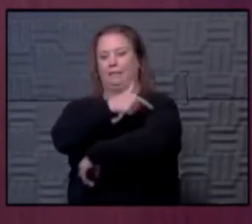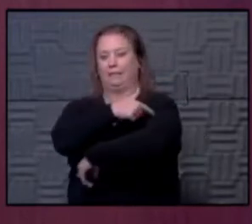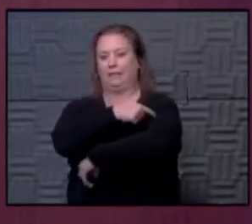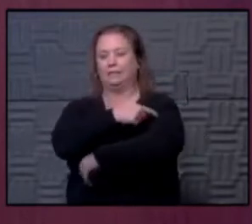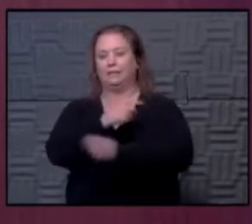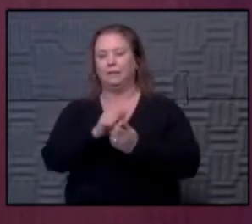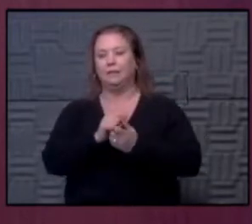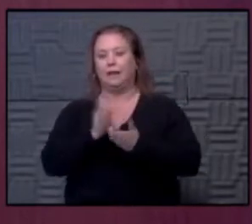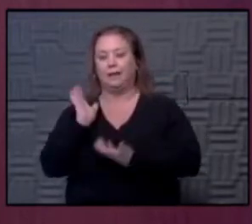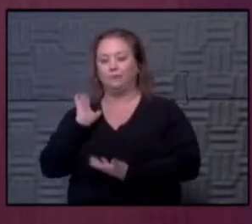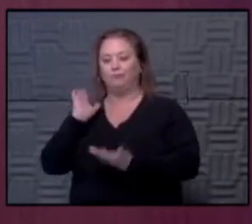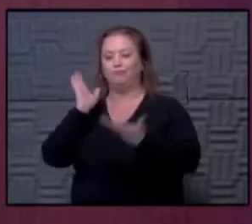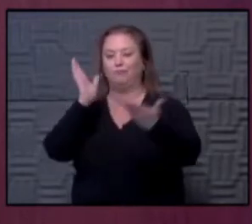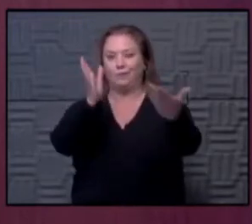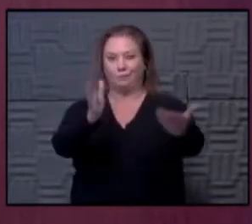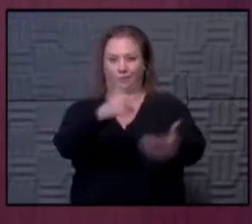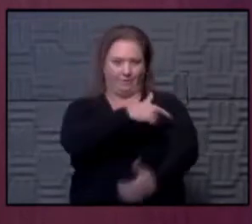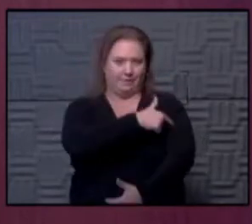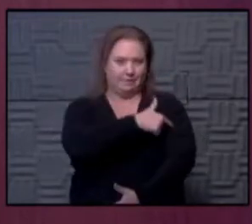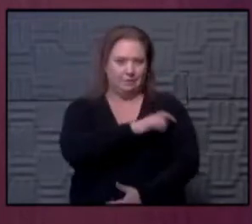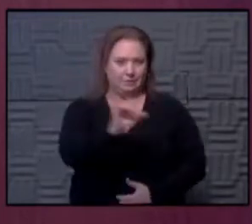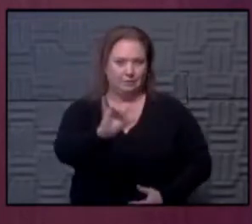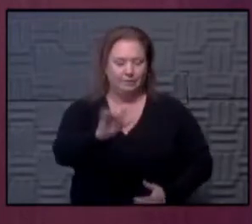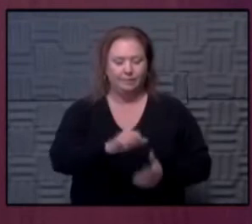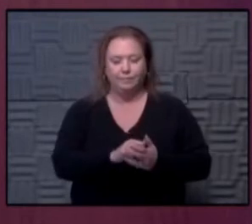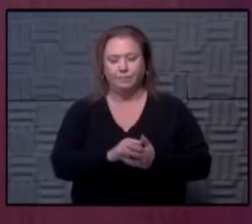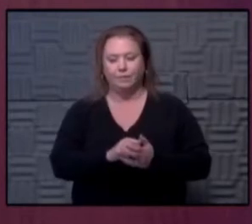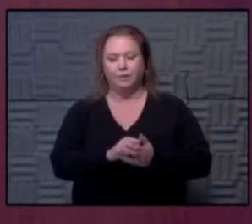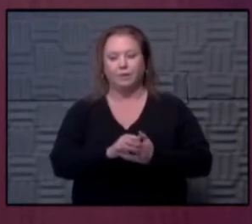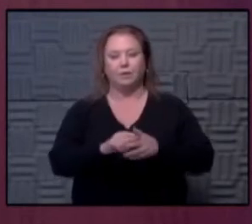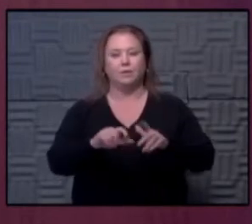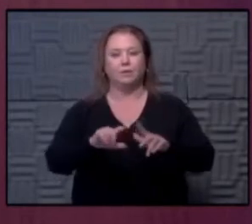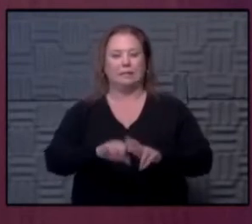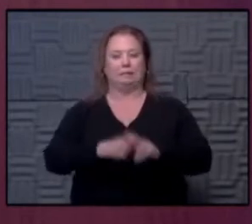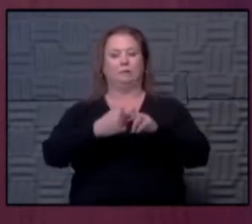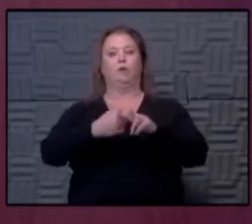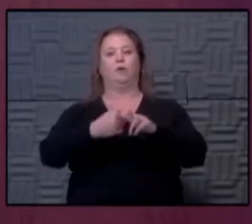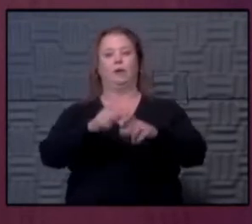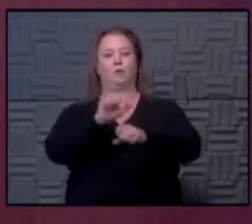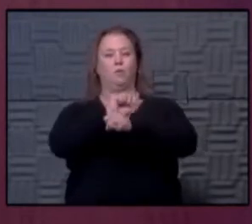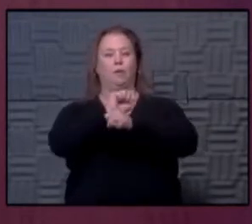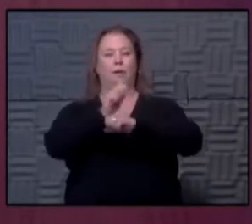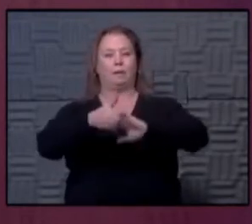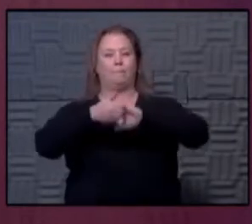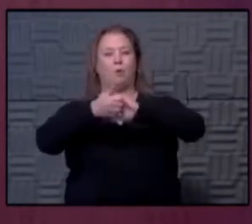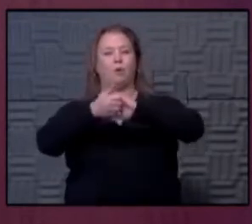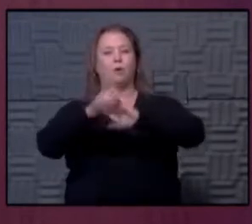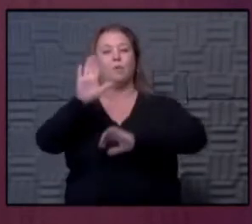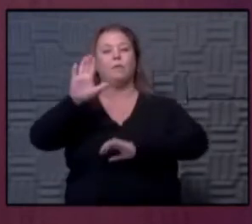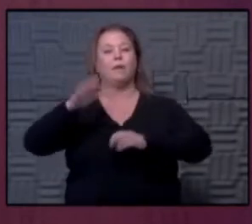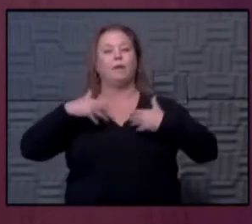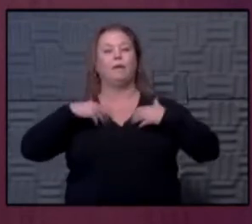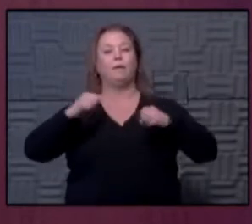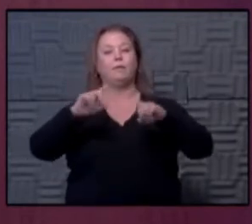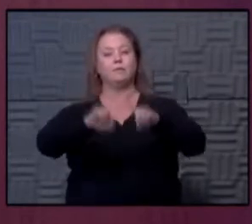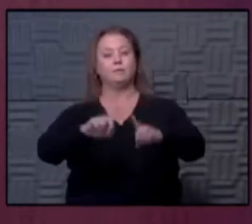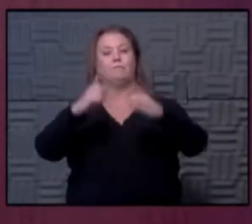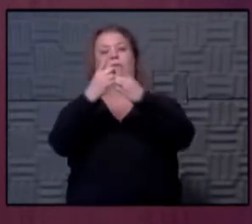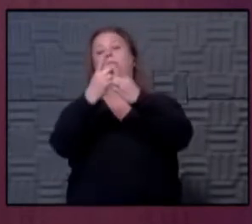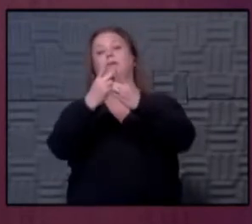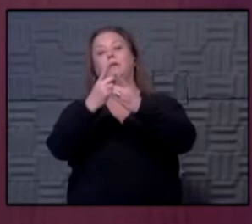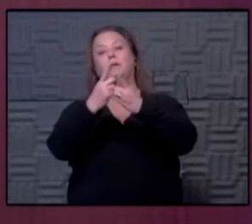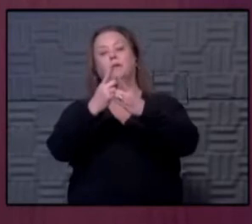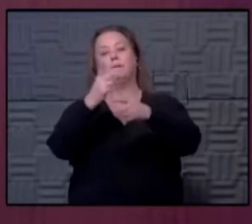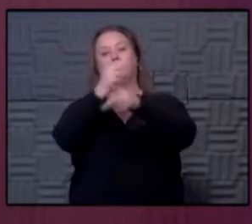those vaccines, as well as then starting to work with the local health departments to figure out how